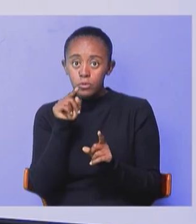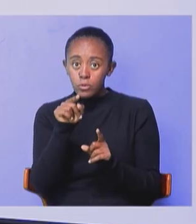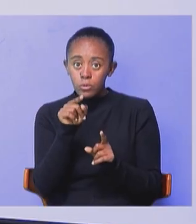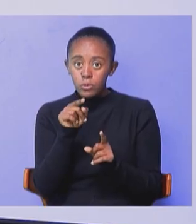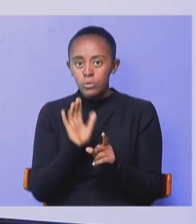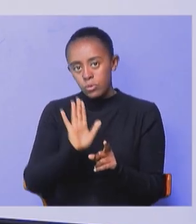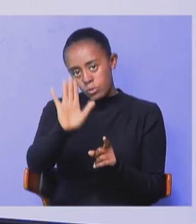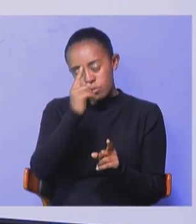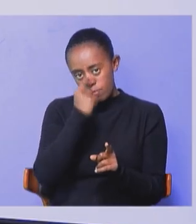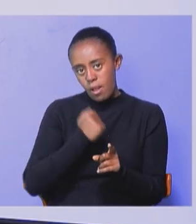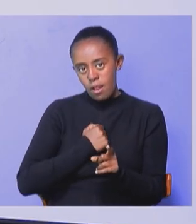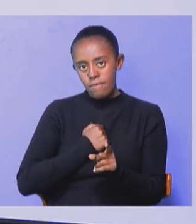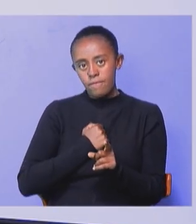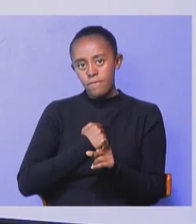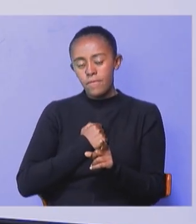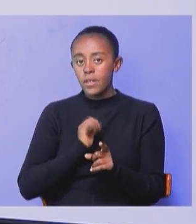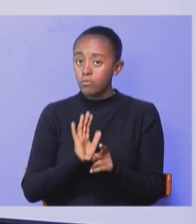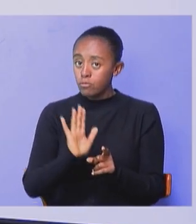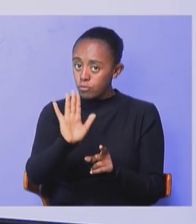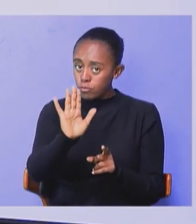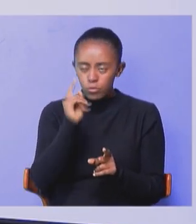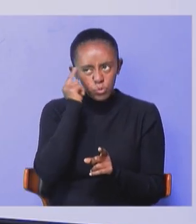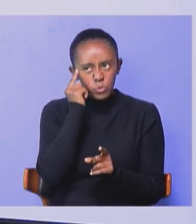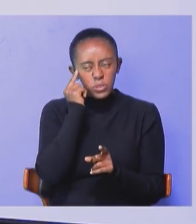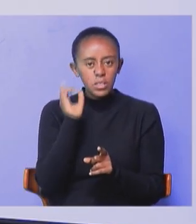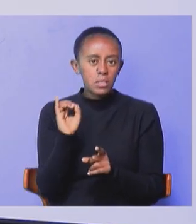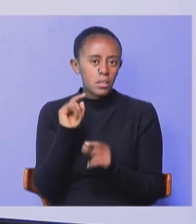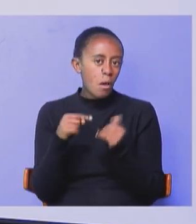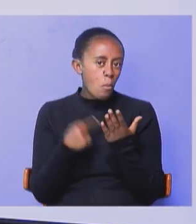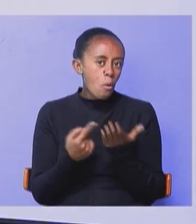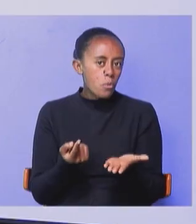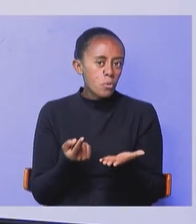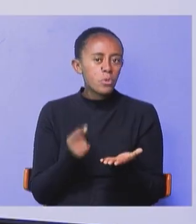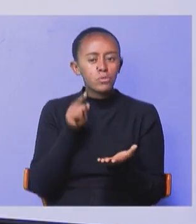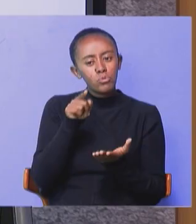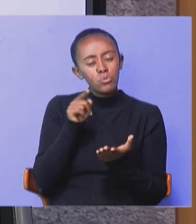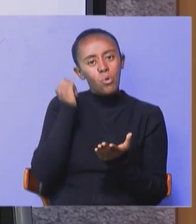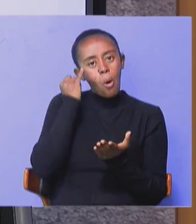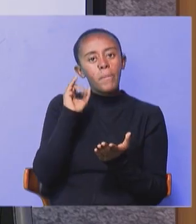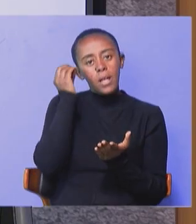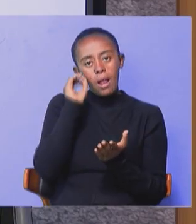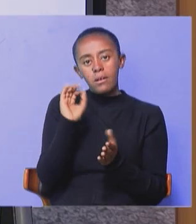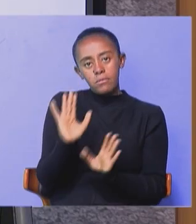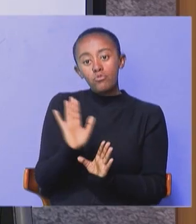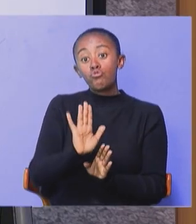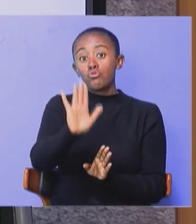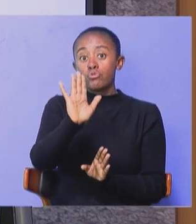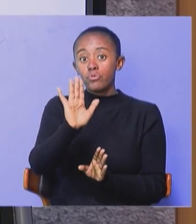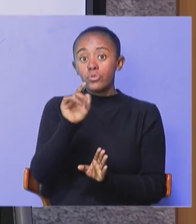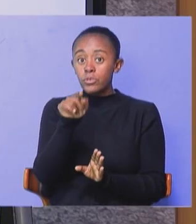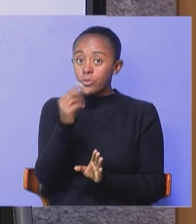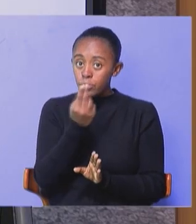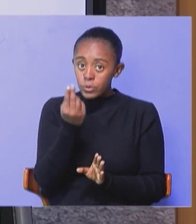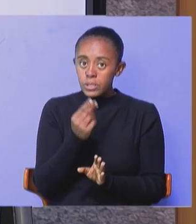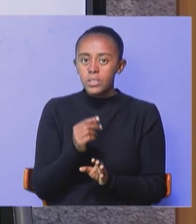about your belief, what you are thinking about, what your opinion is about. So you use